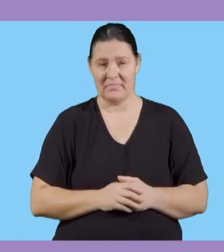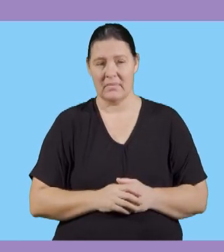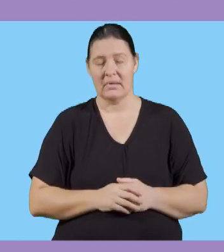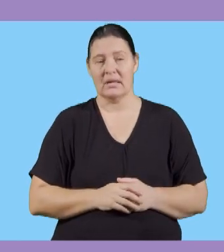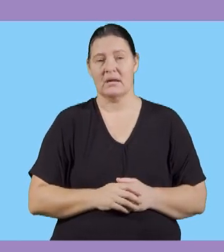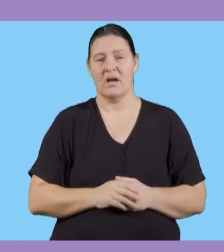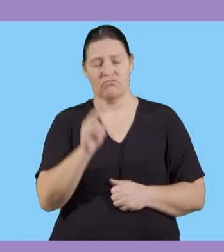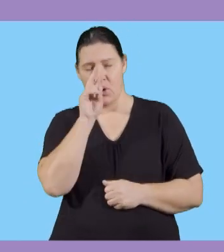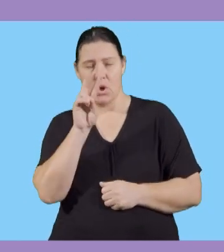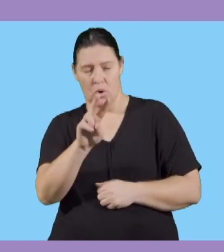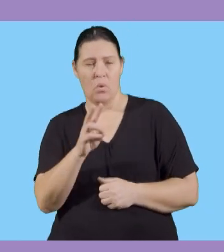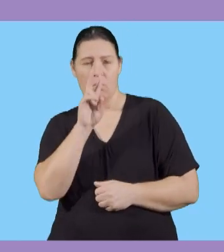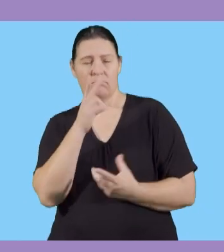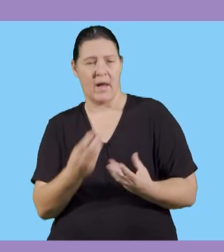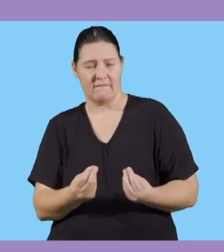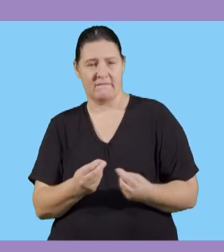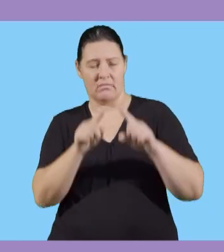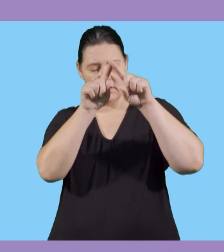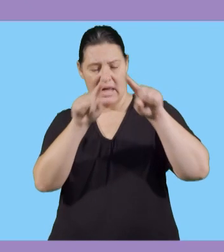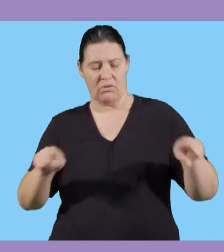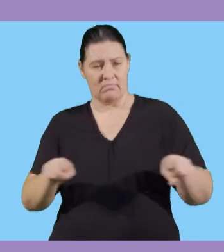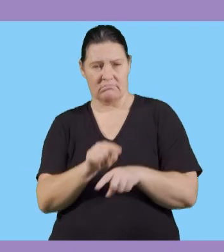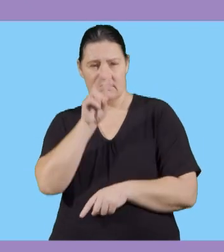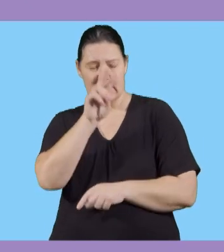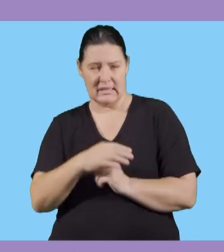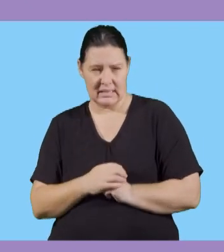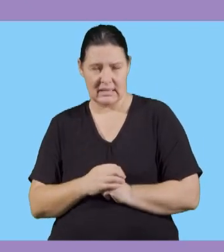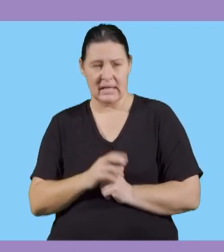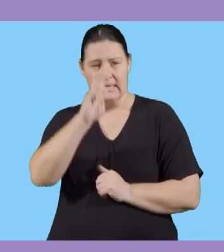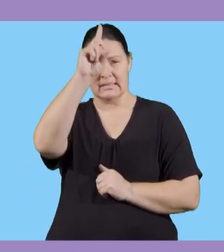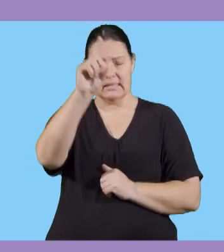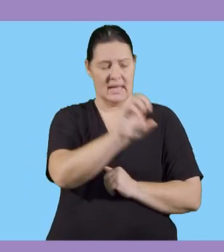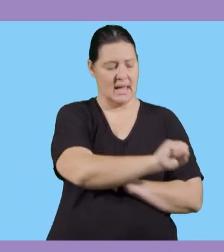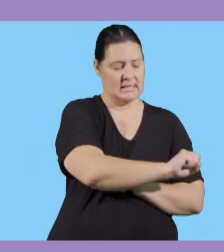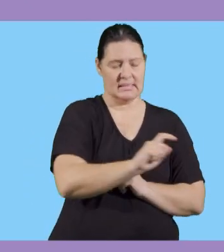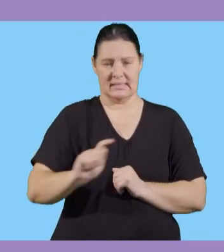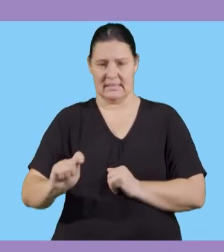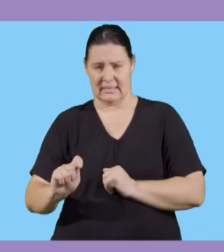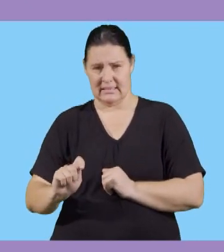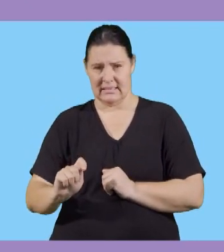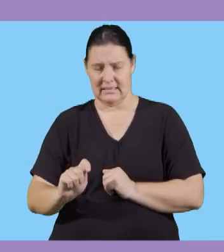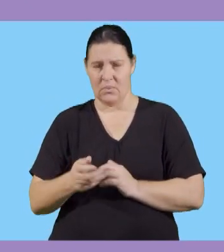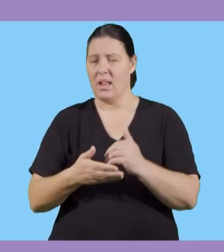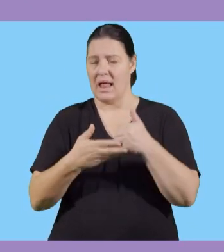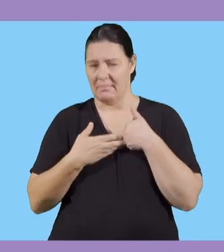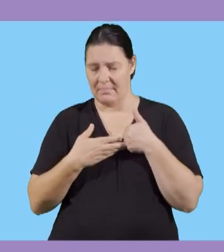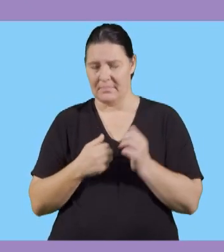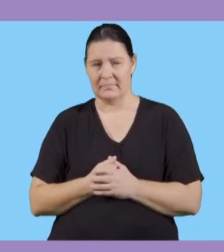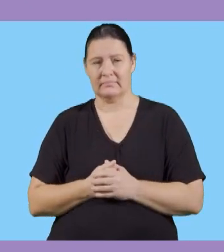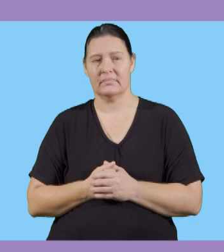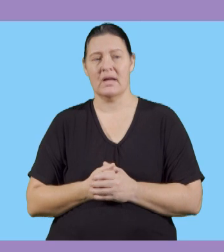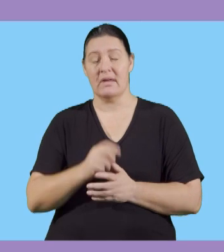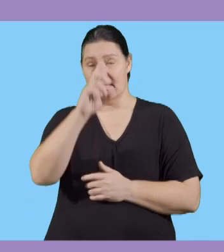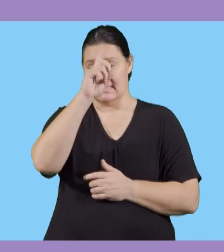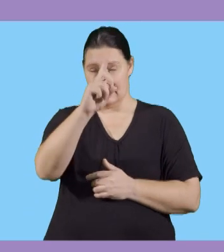looking at distance, speed, and time, we are going to use this diagram that you can see there that is going to help us with our formulas. So this triangle